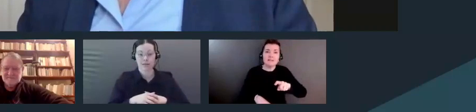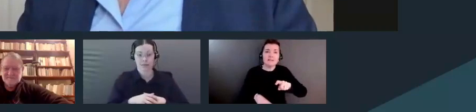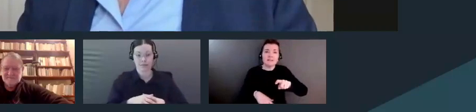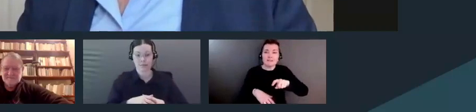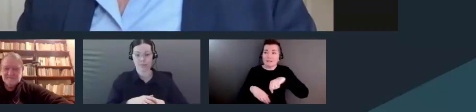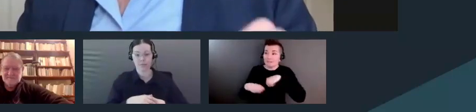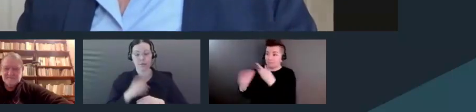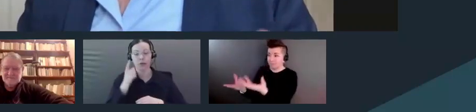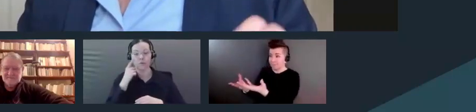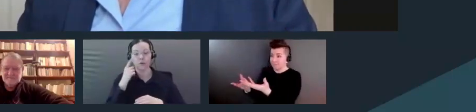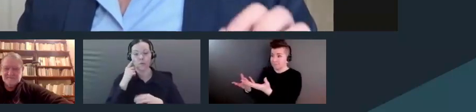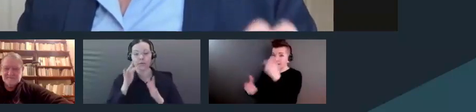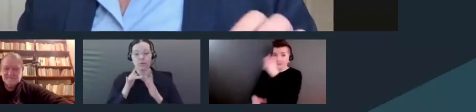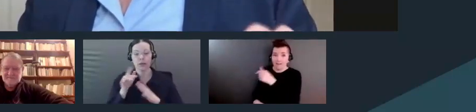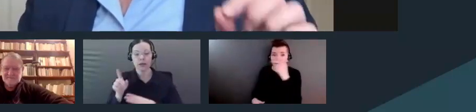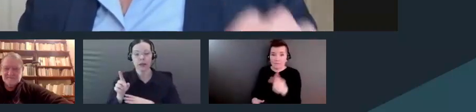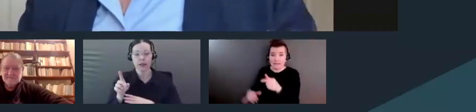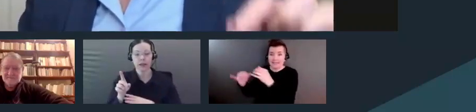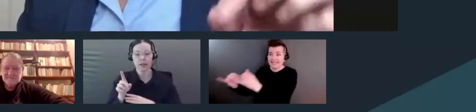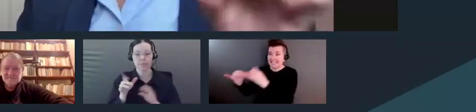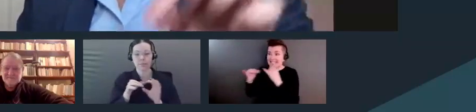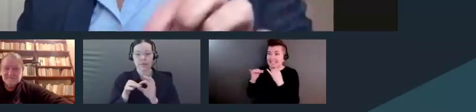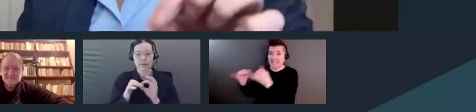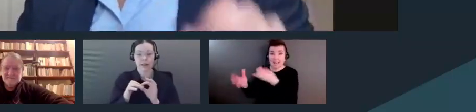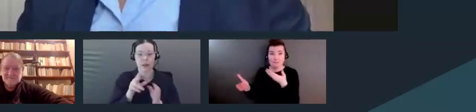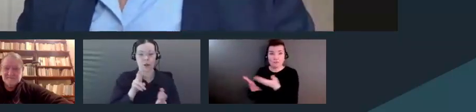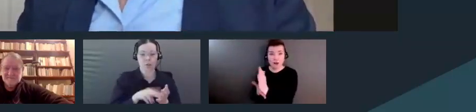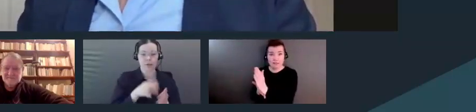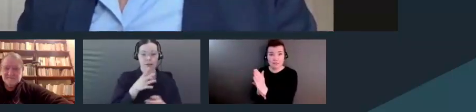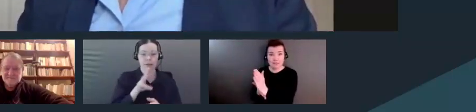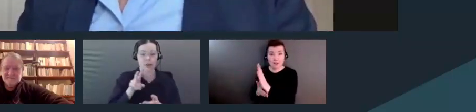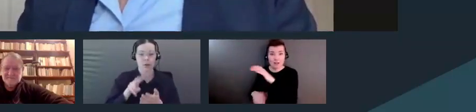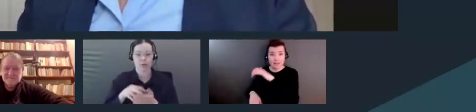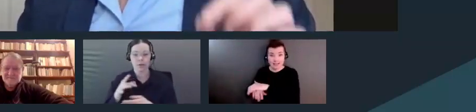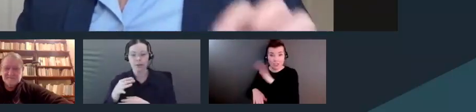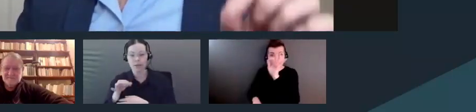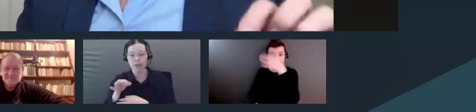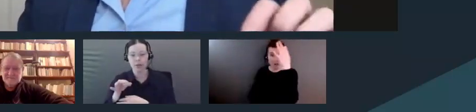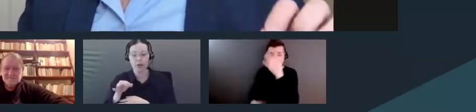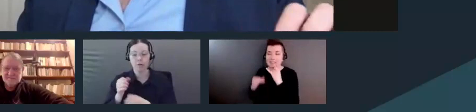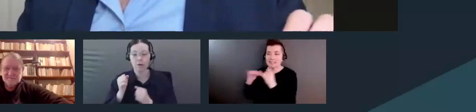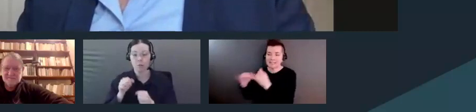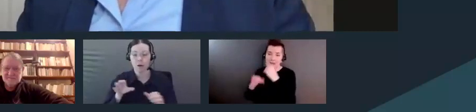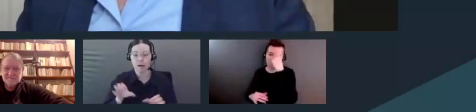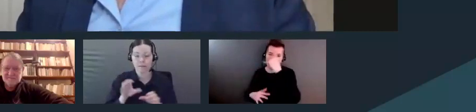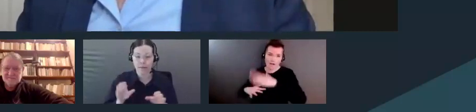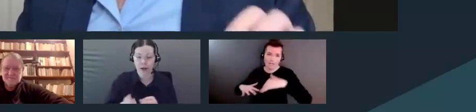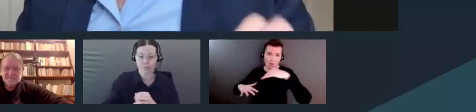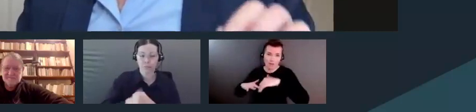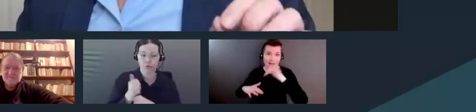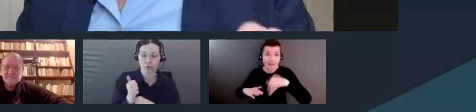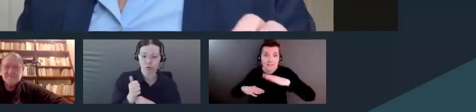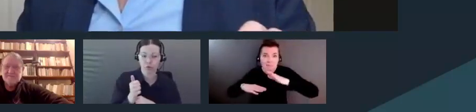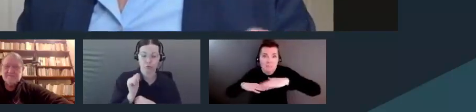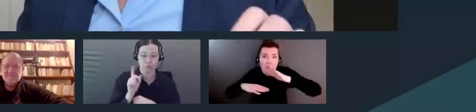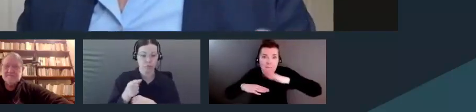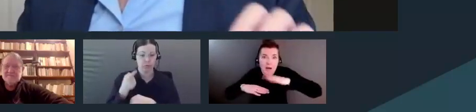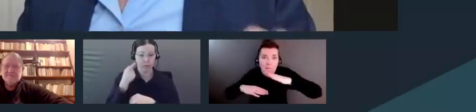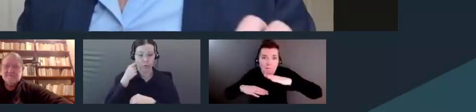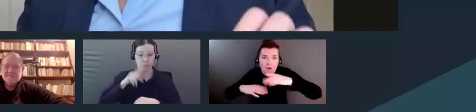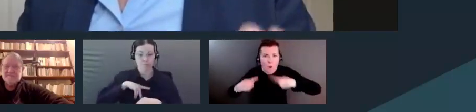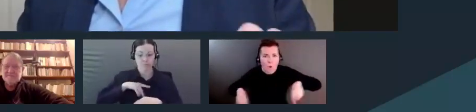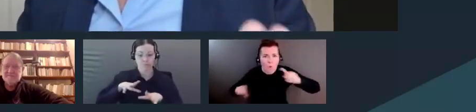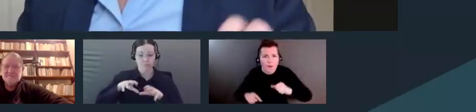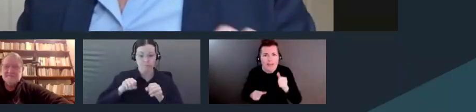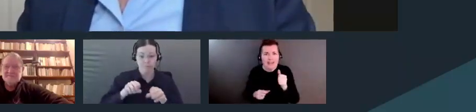same language rights as the English and French have in Nunavut. That's the absolute least we can do. We've spent